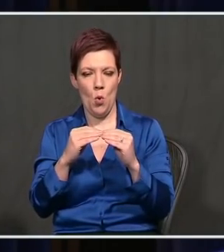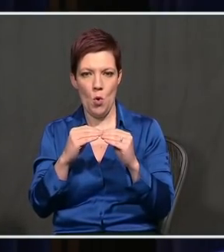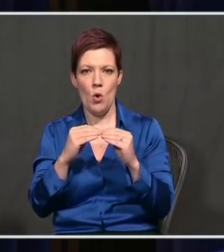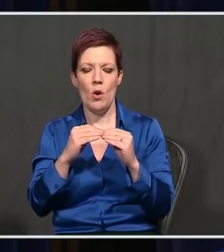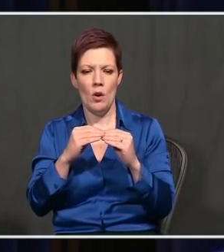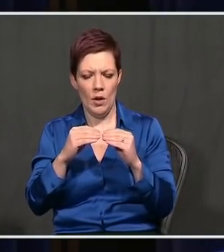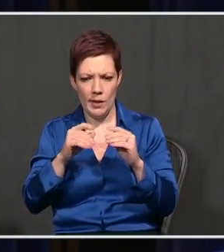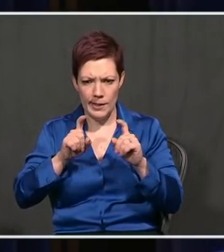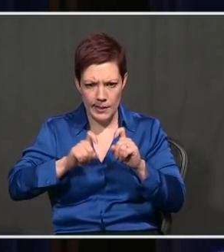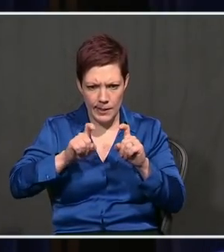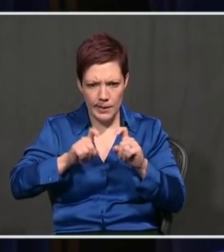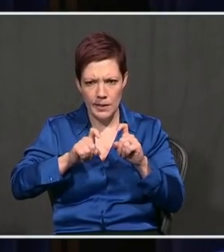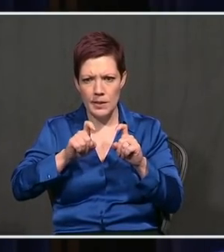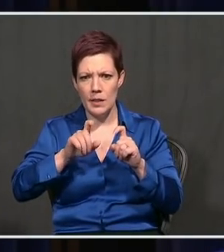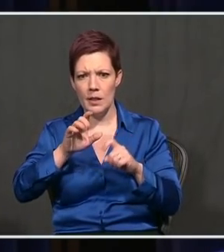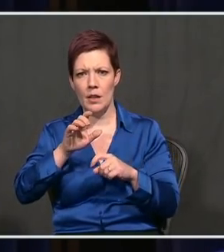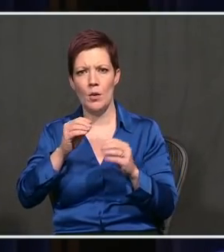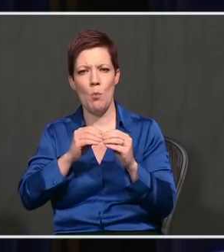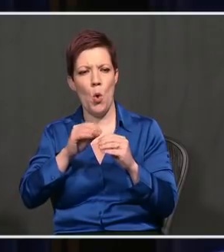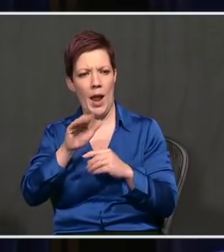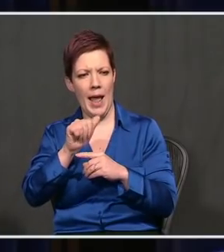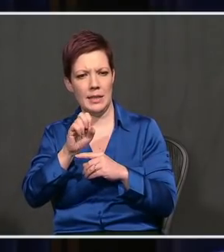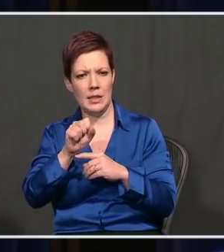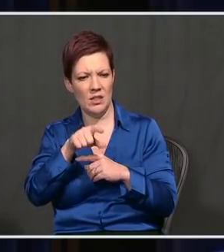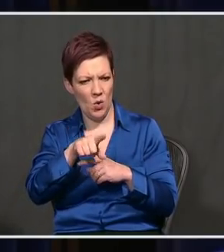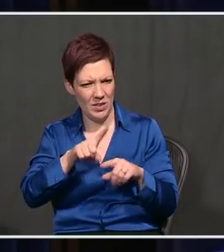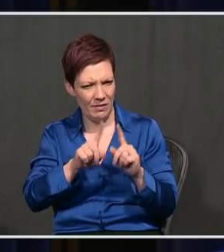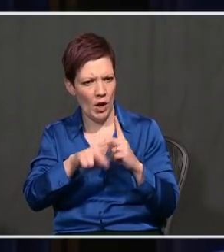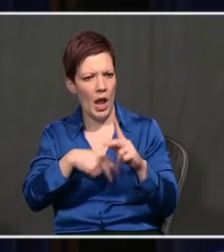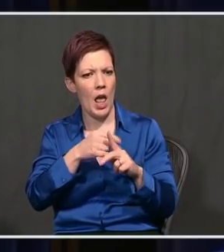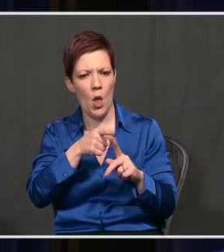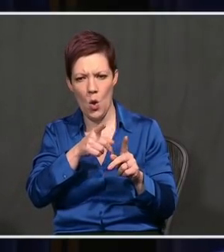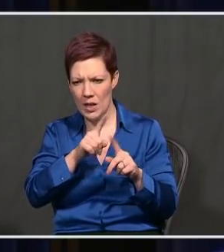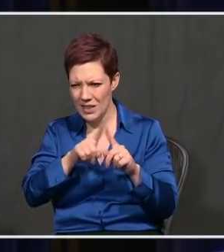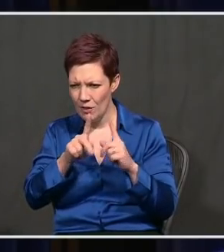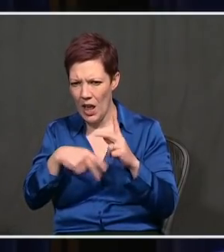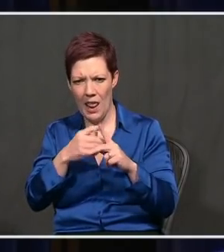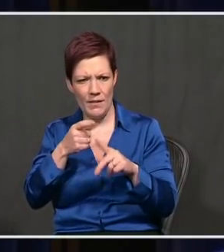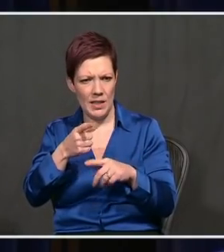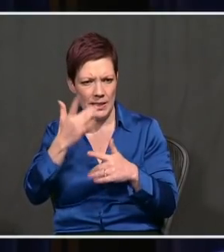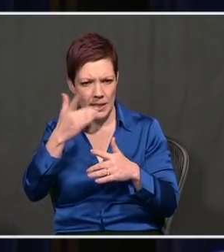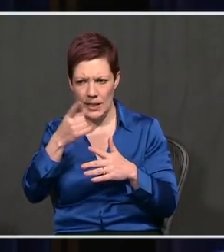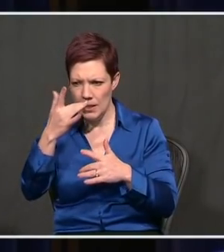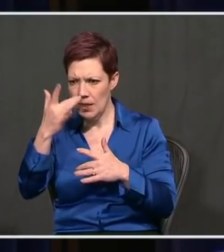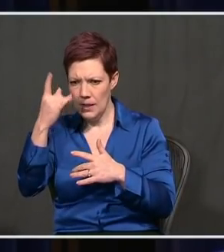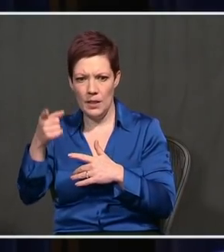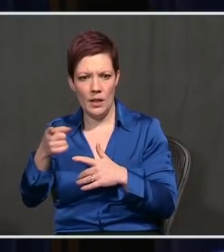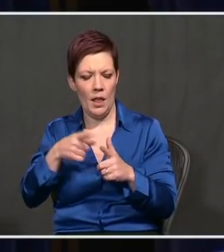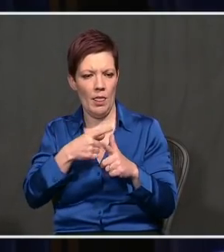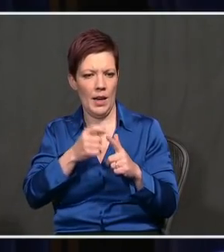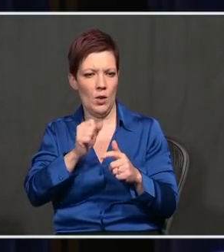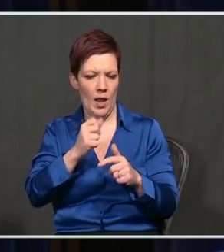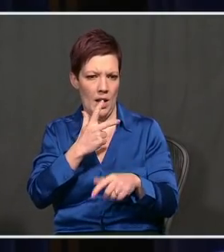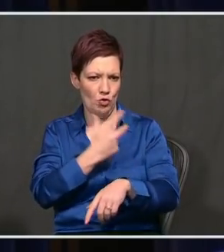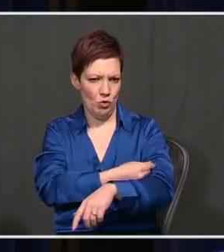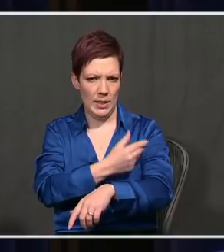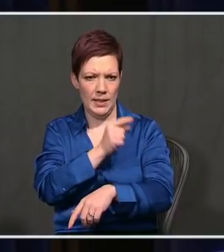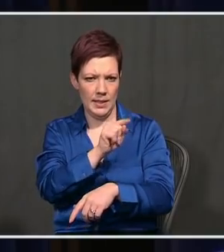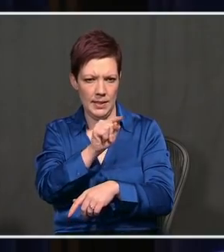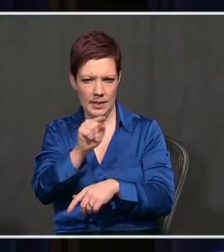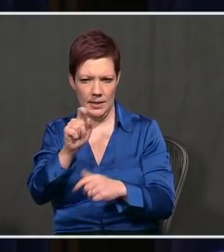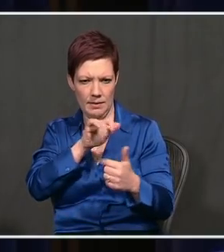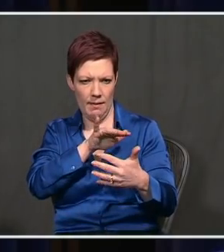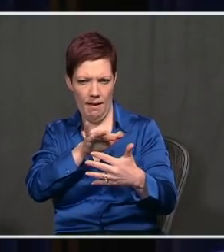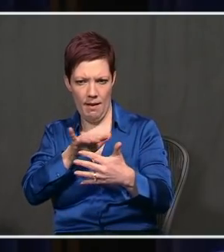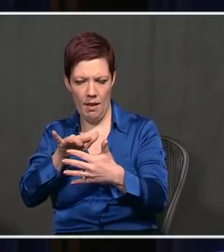And having cases in the trials is what allows you to assess whether the vaccine is efficacious or not. Unfortunately, also,